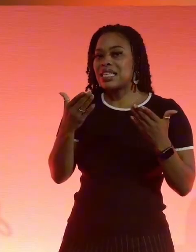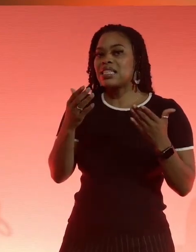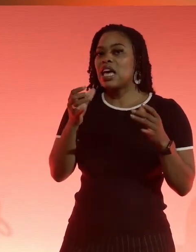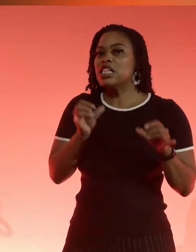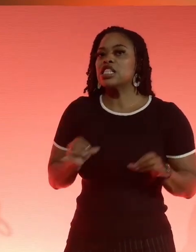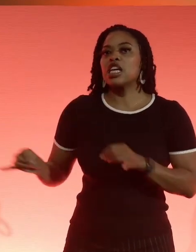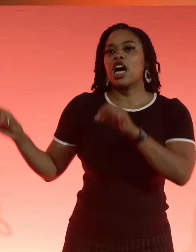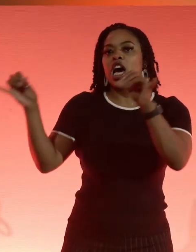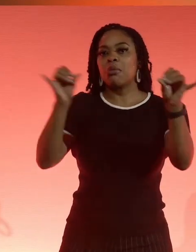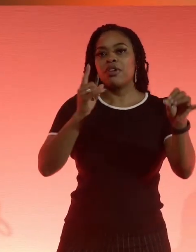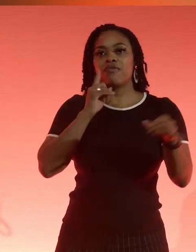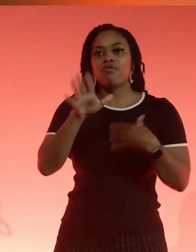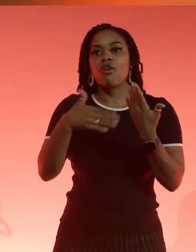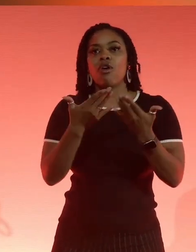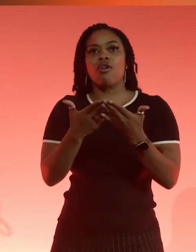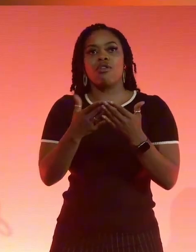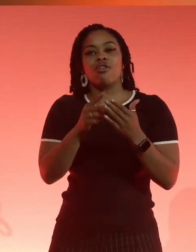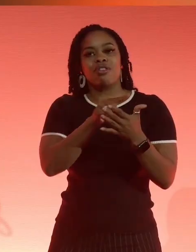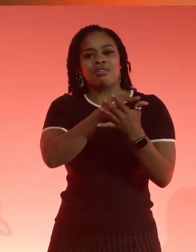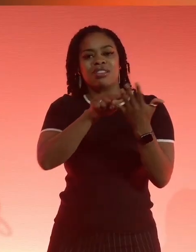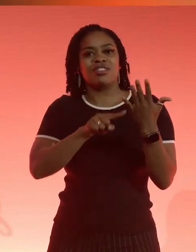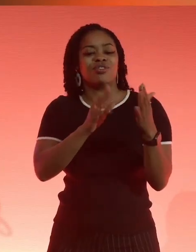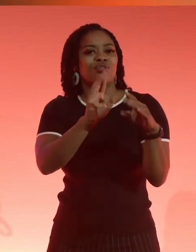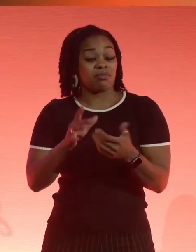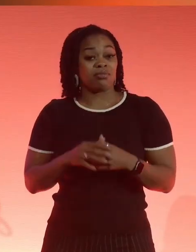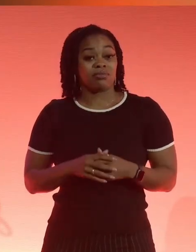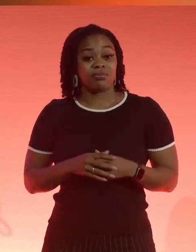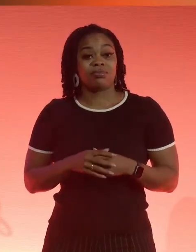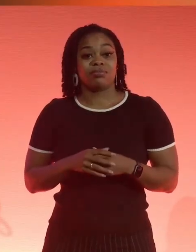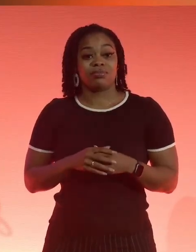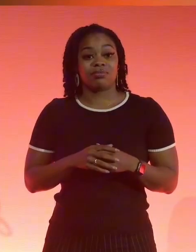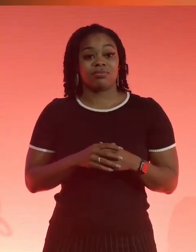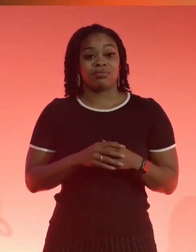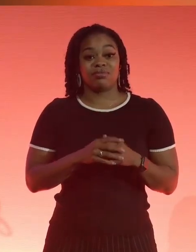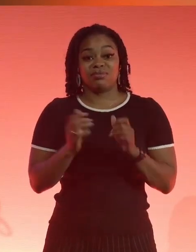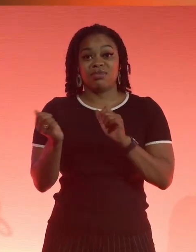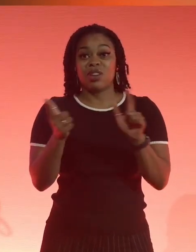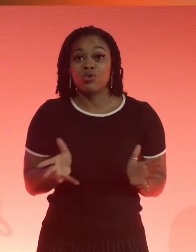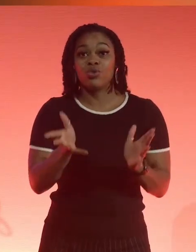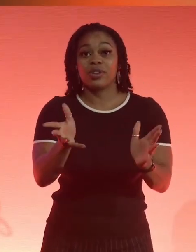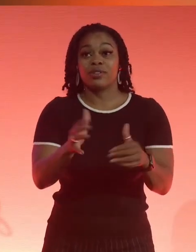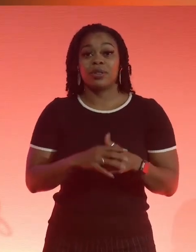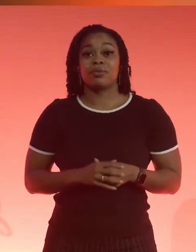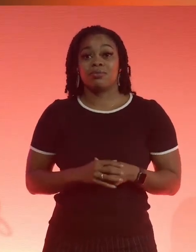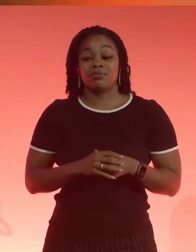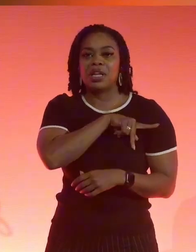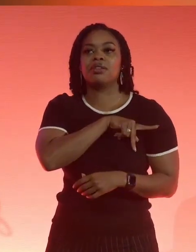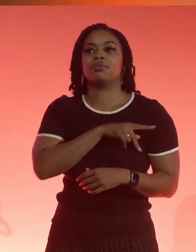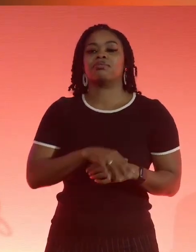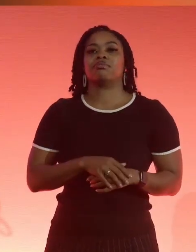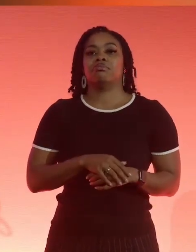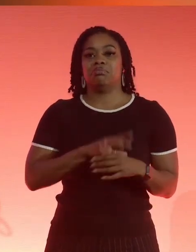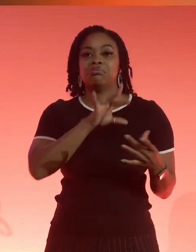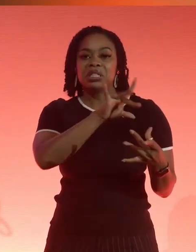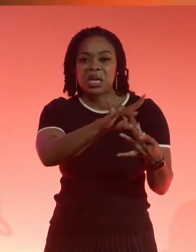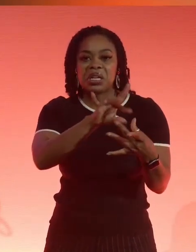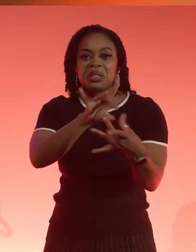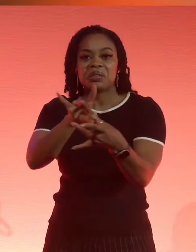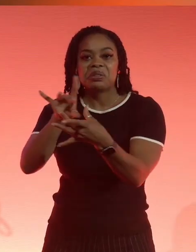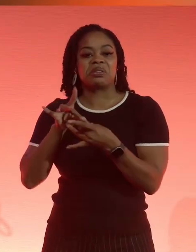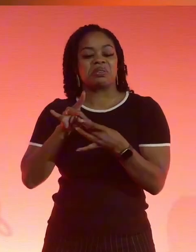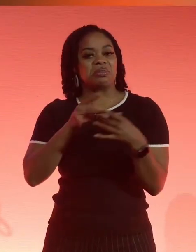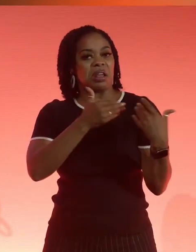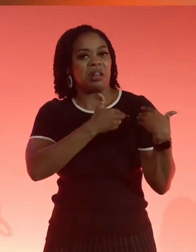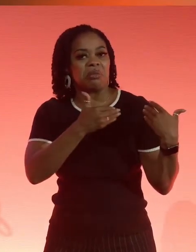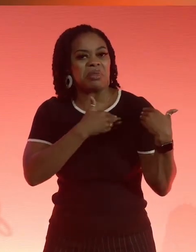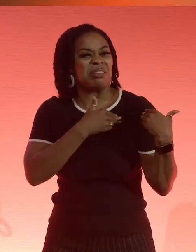common across all of these new channels? They are people-driven. Personality, connection,